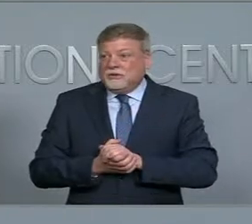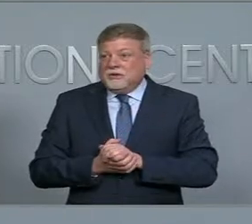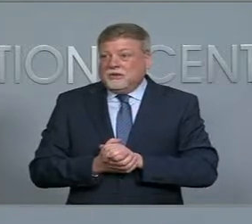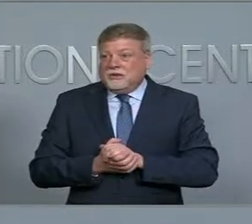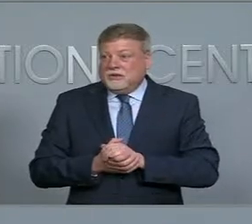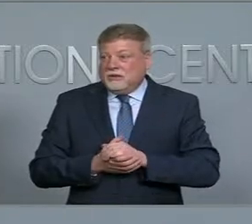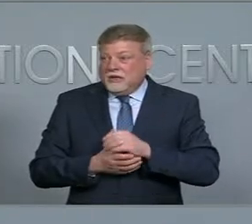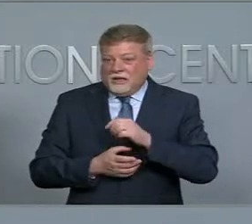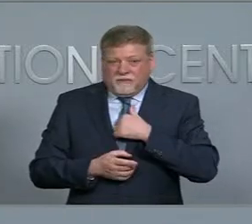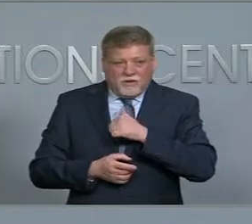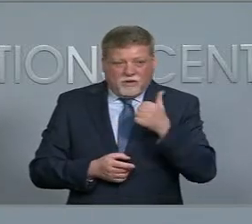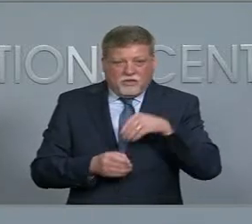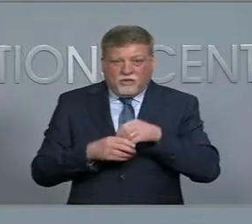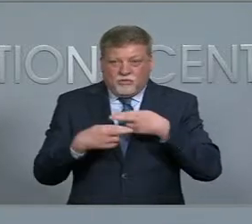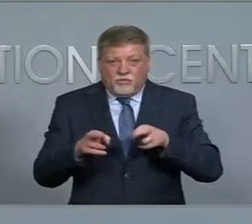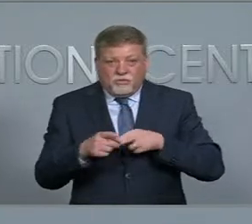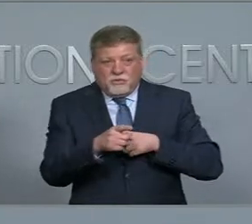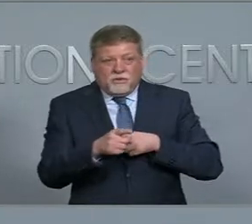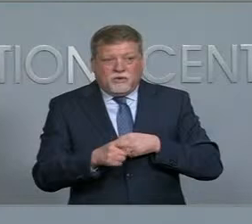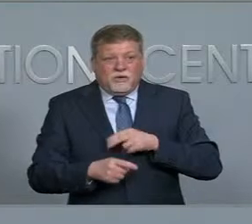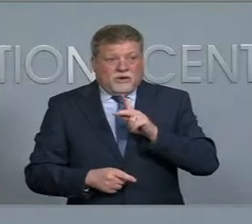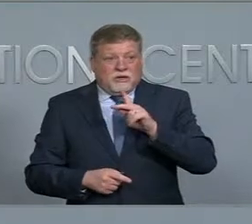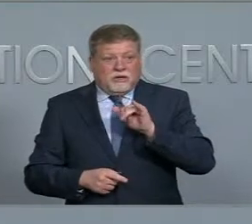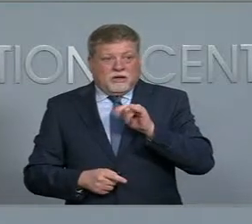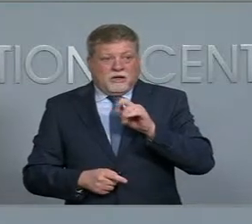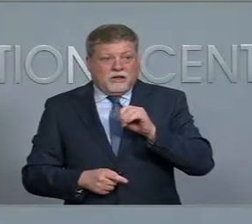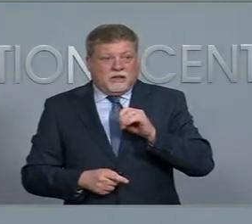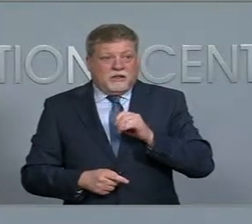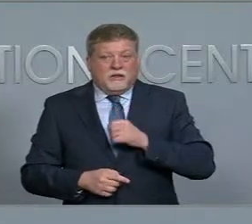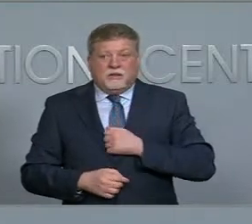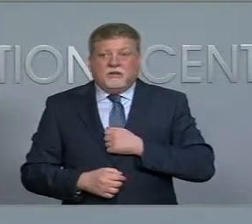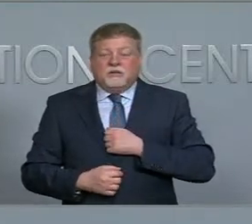You have another question in the room? Oh, Kyle, do you want to get to the mic?